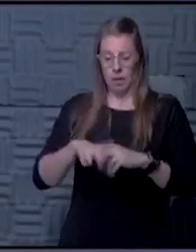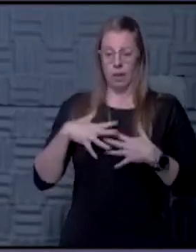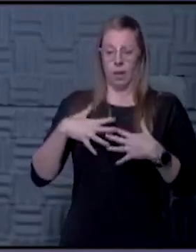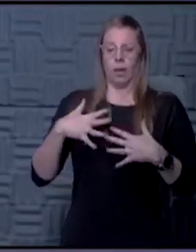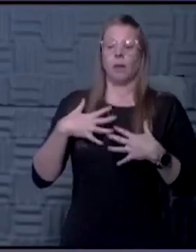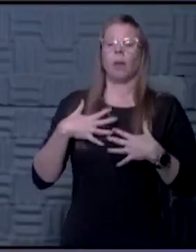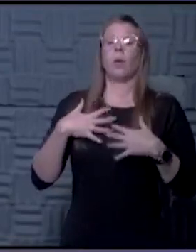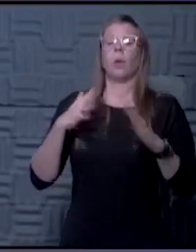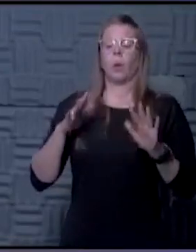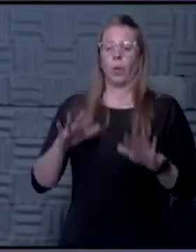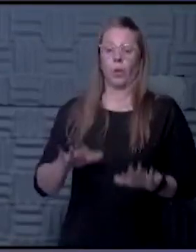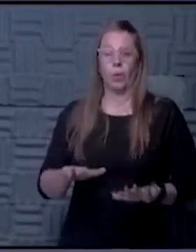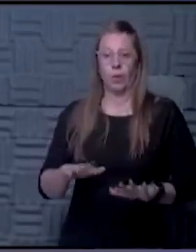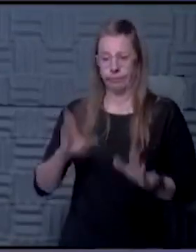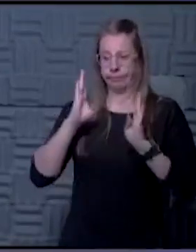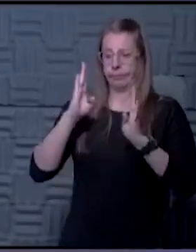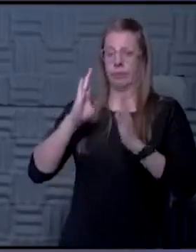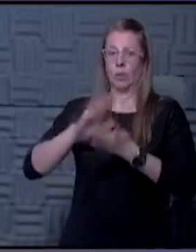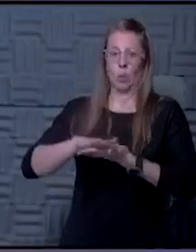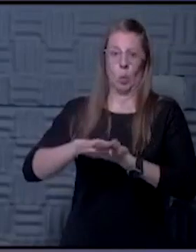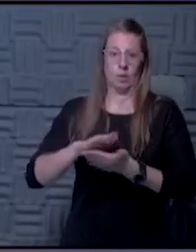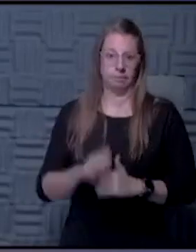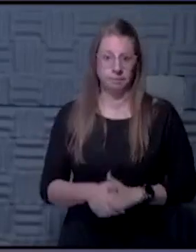let's pay attention to school.